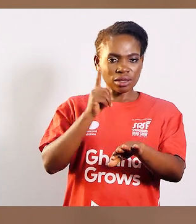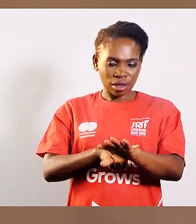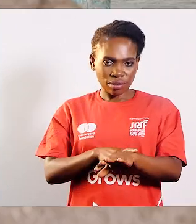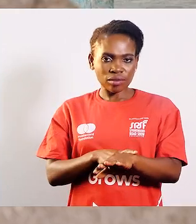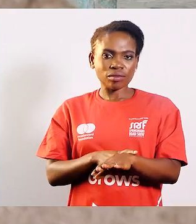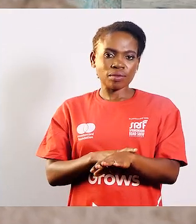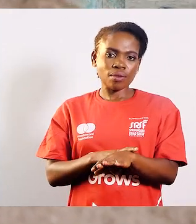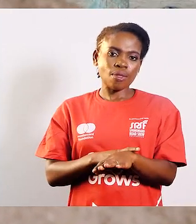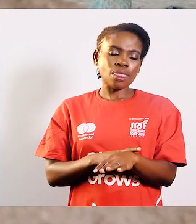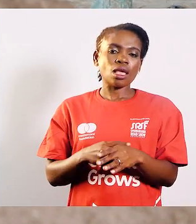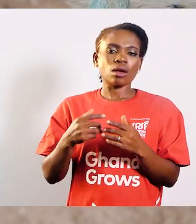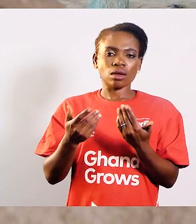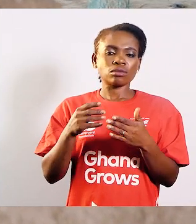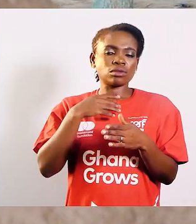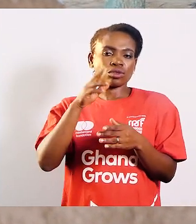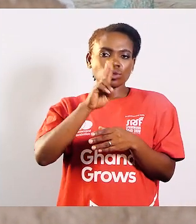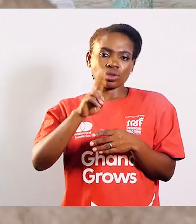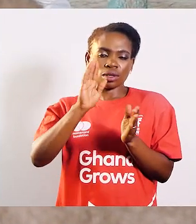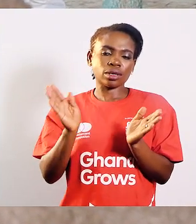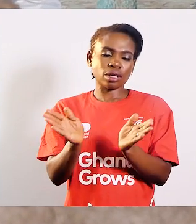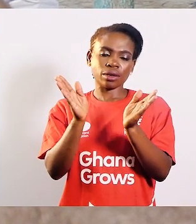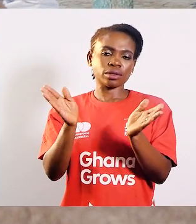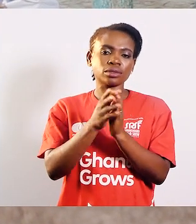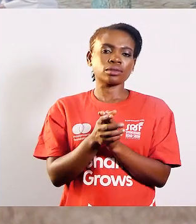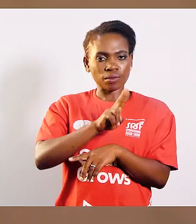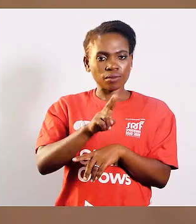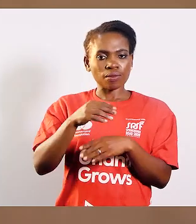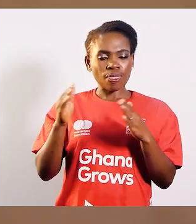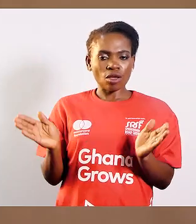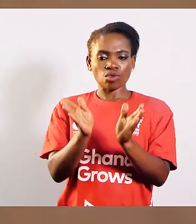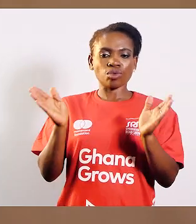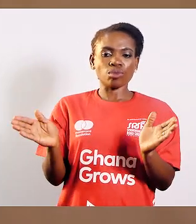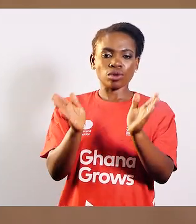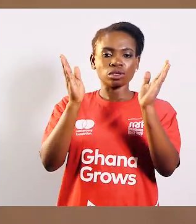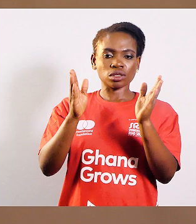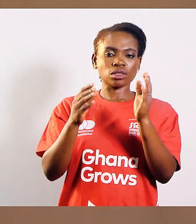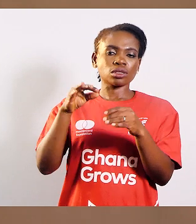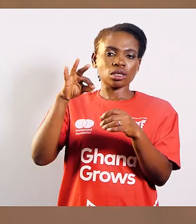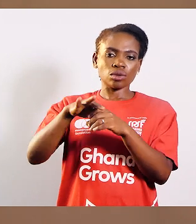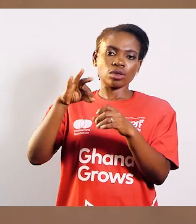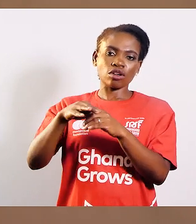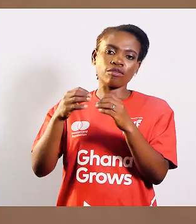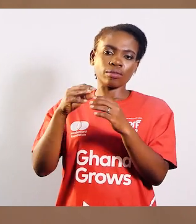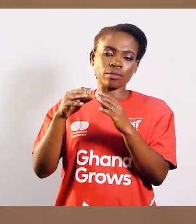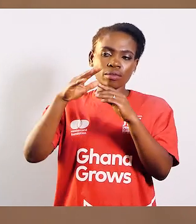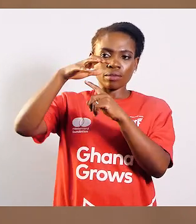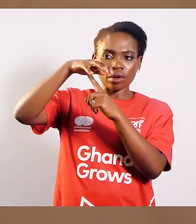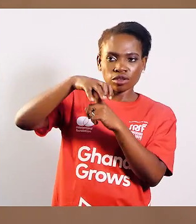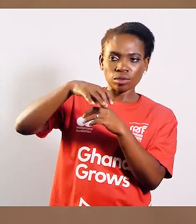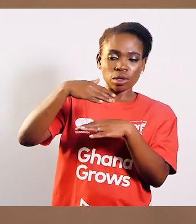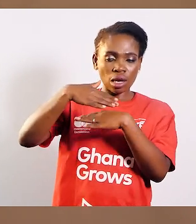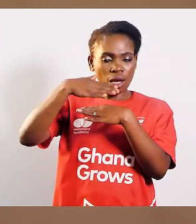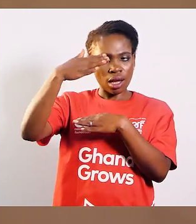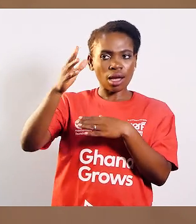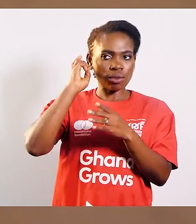their source of protein and other vitamins. So we want to promote the consumption of mushroom within the next couple of